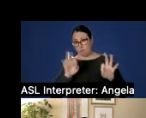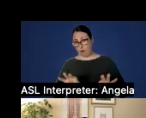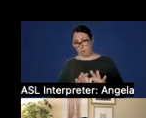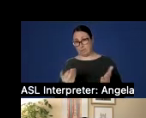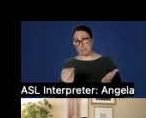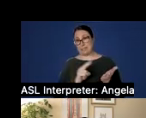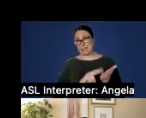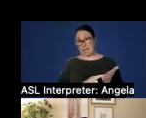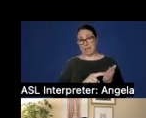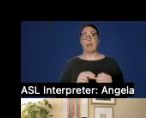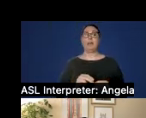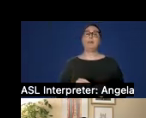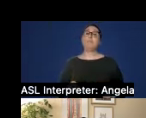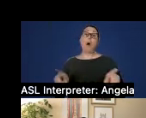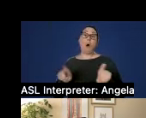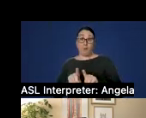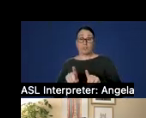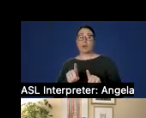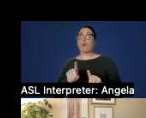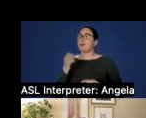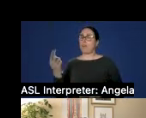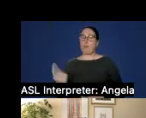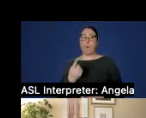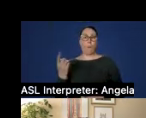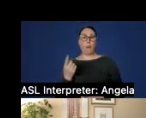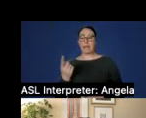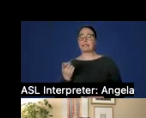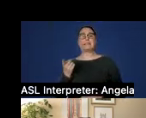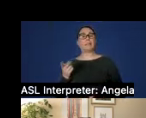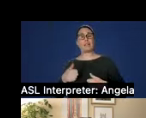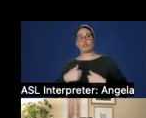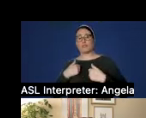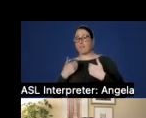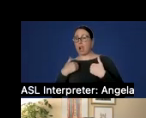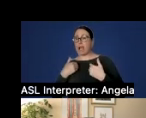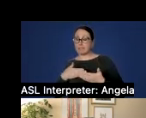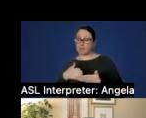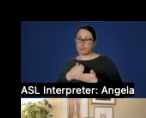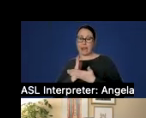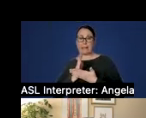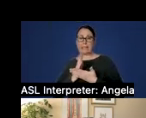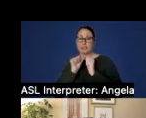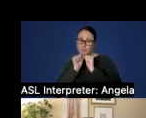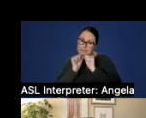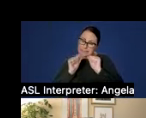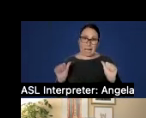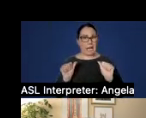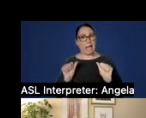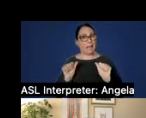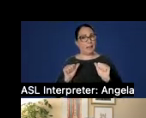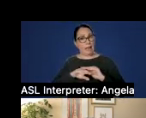survivor, the patient, does have the right to deny access to records. There is the